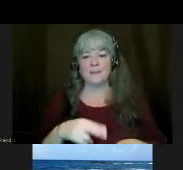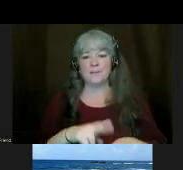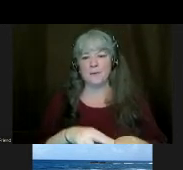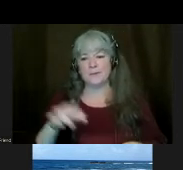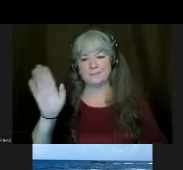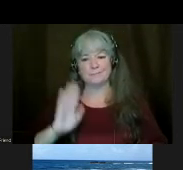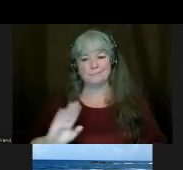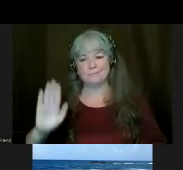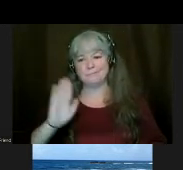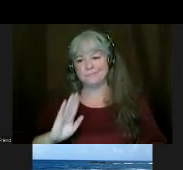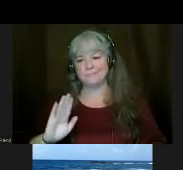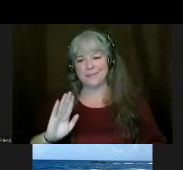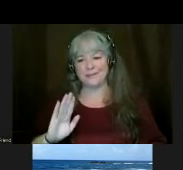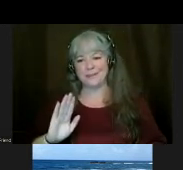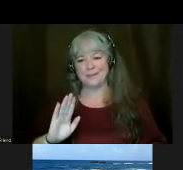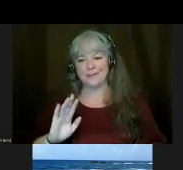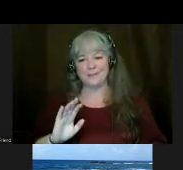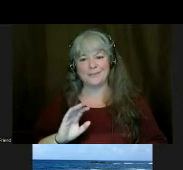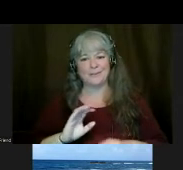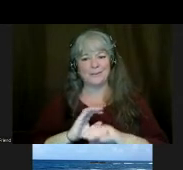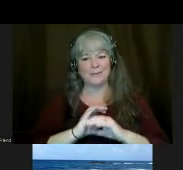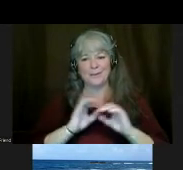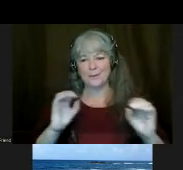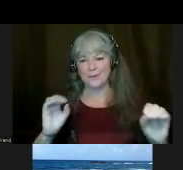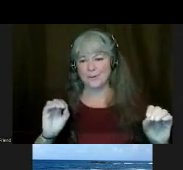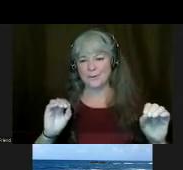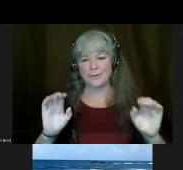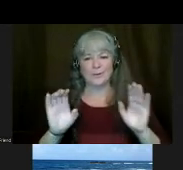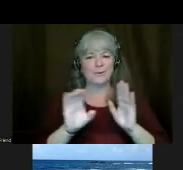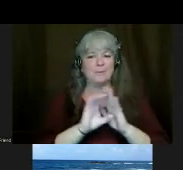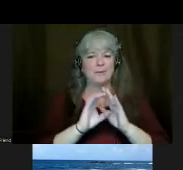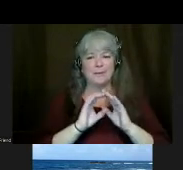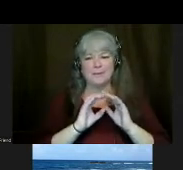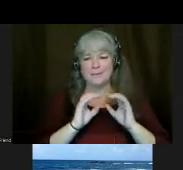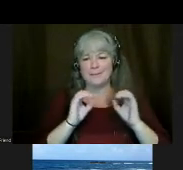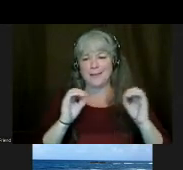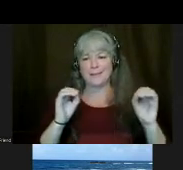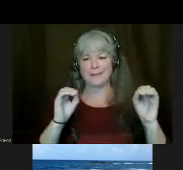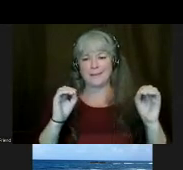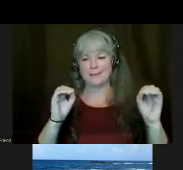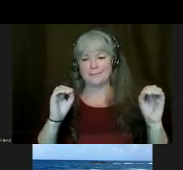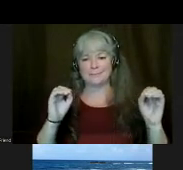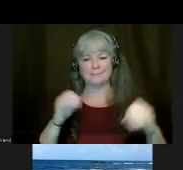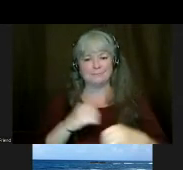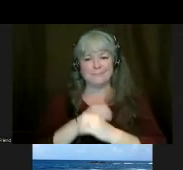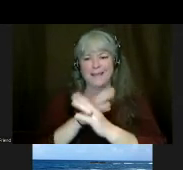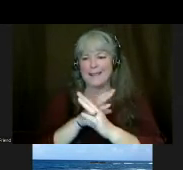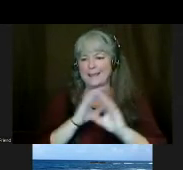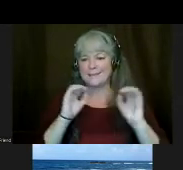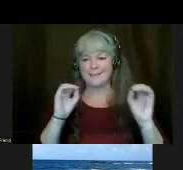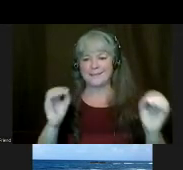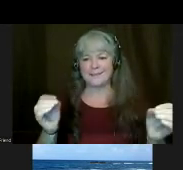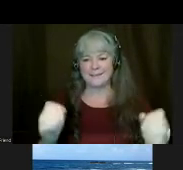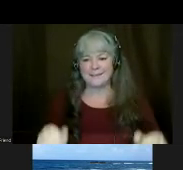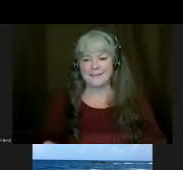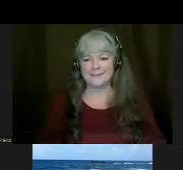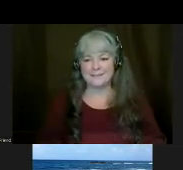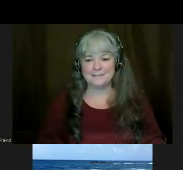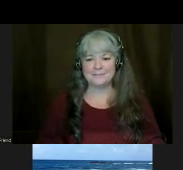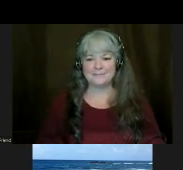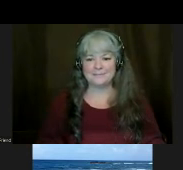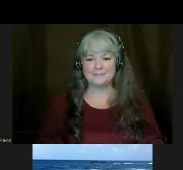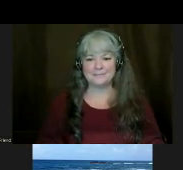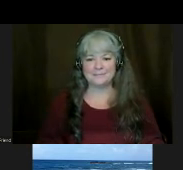no bio, nothing but a picture, it's probably a